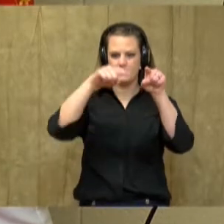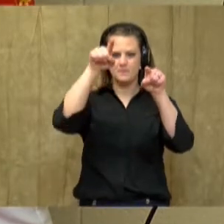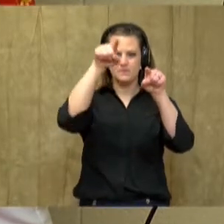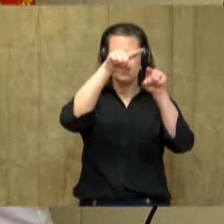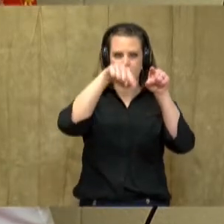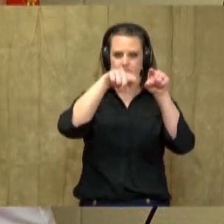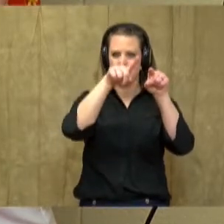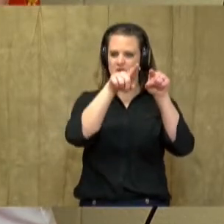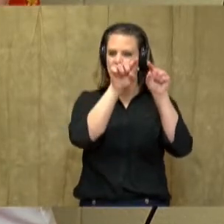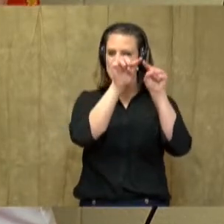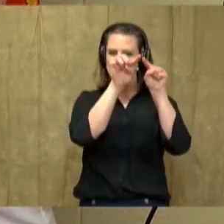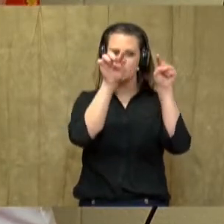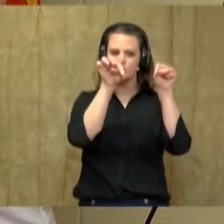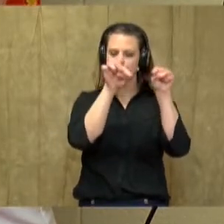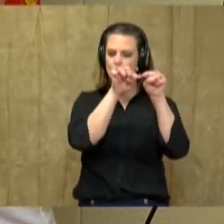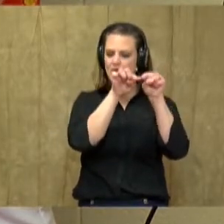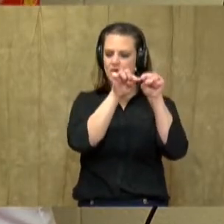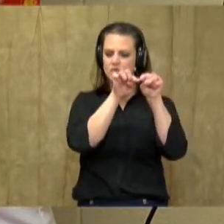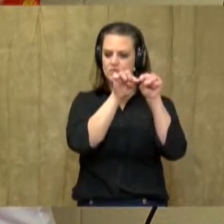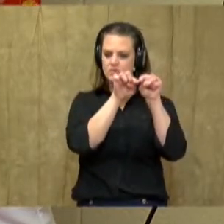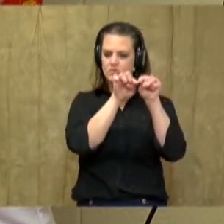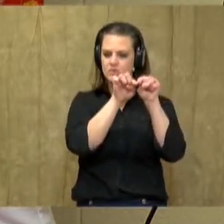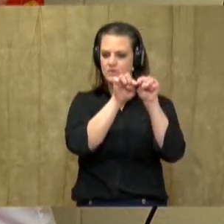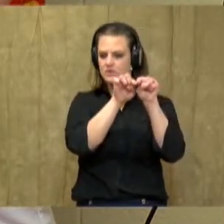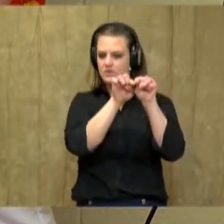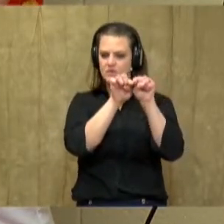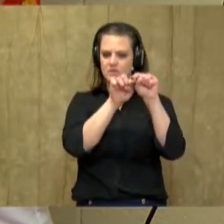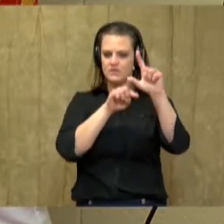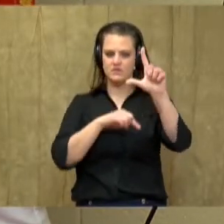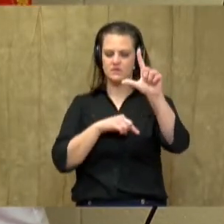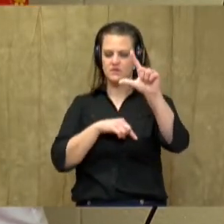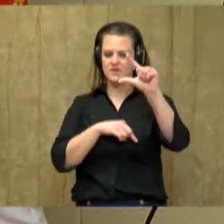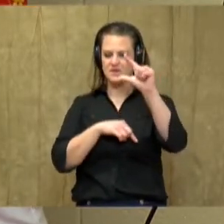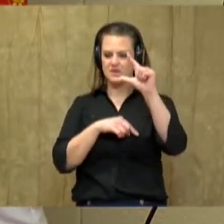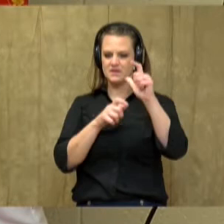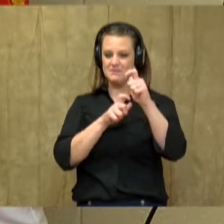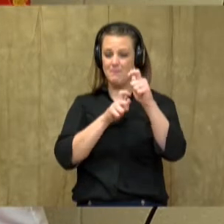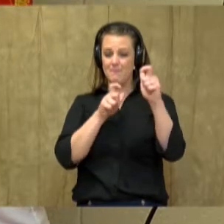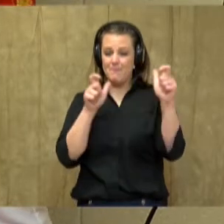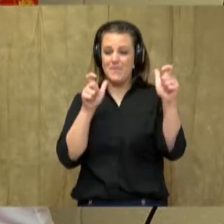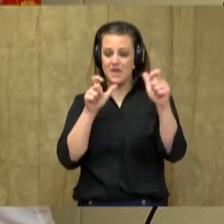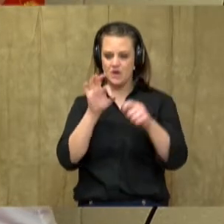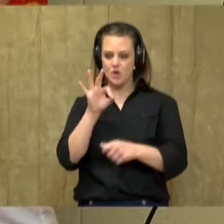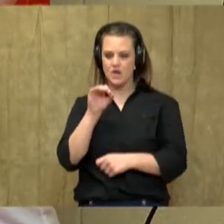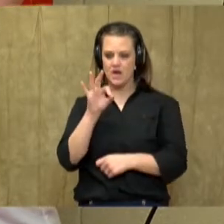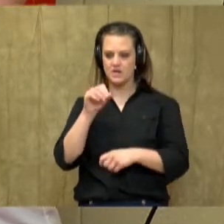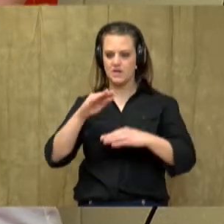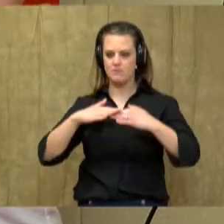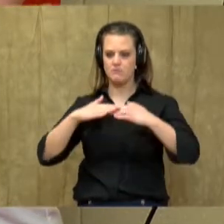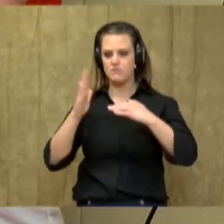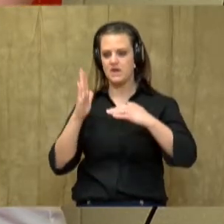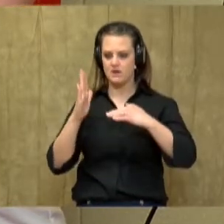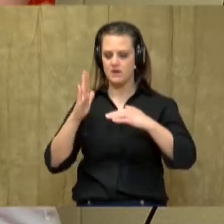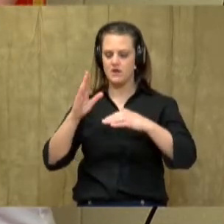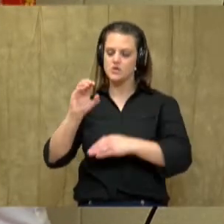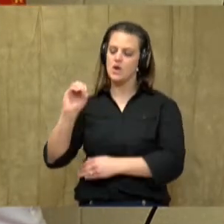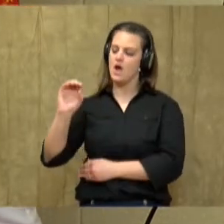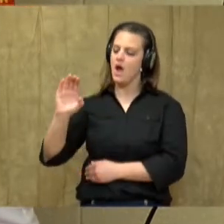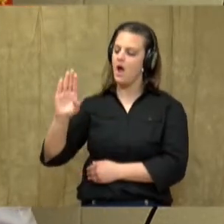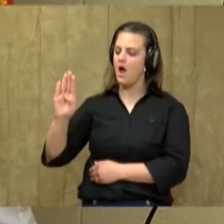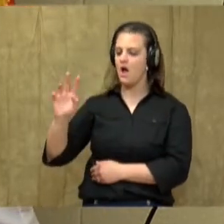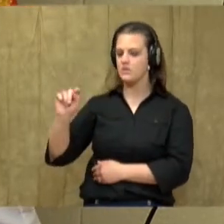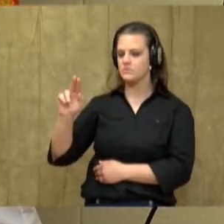a perfect square in it? It's actually a little bit bigger than 90 degrees, so it would be an obtuse